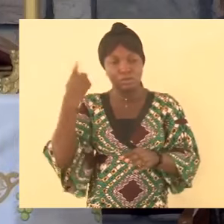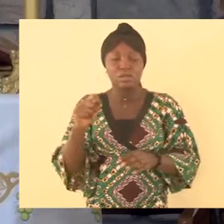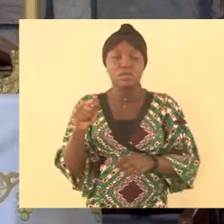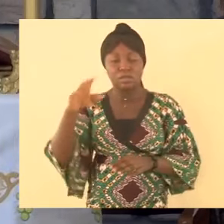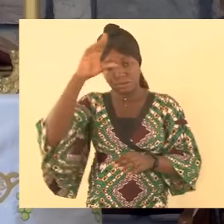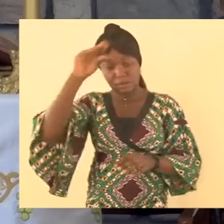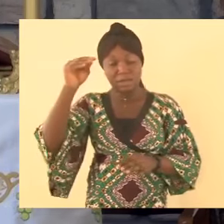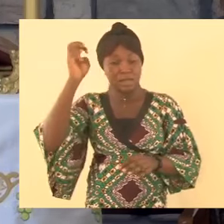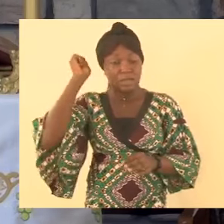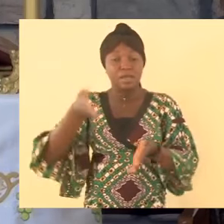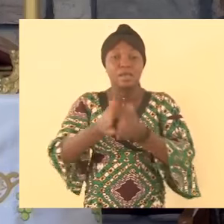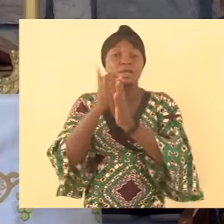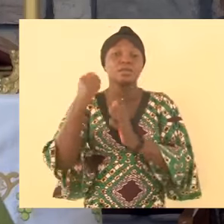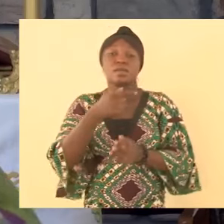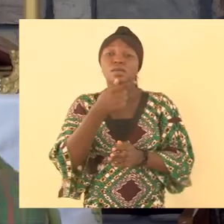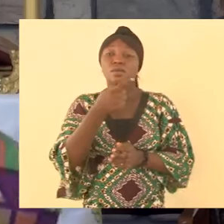meal.